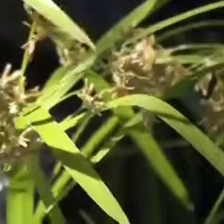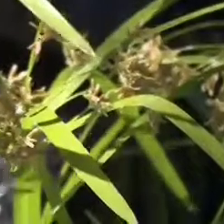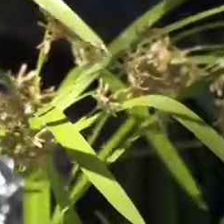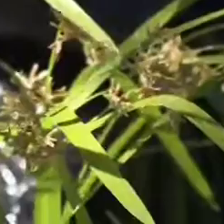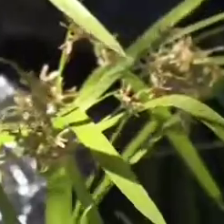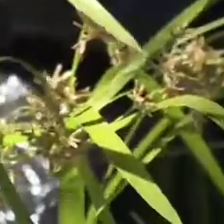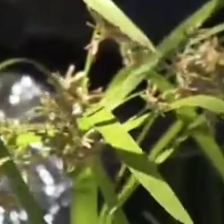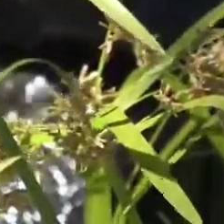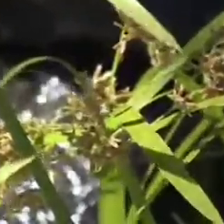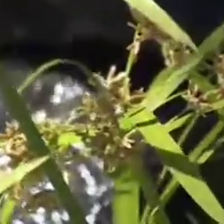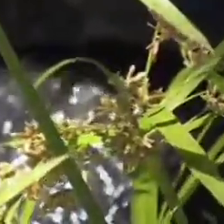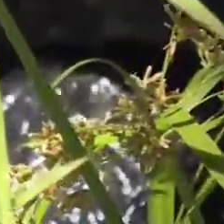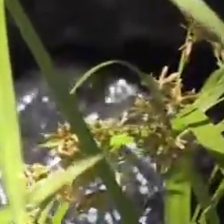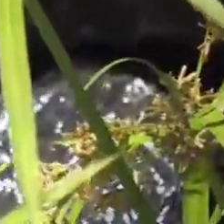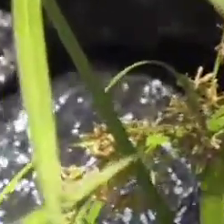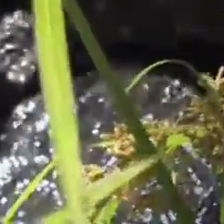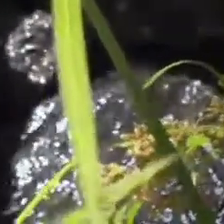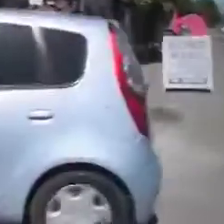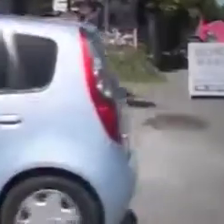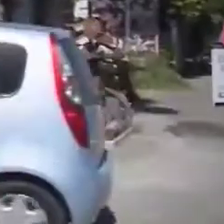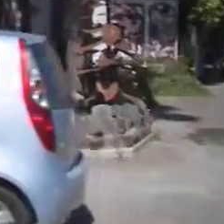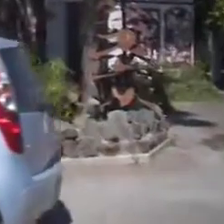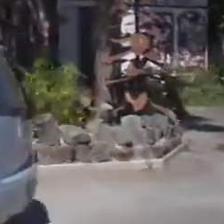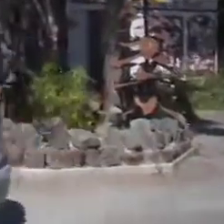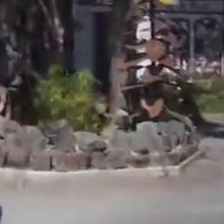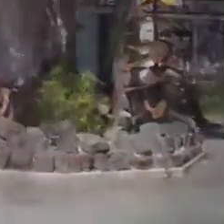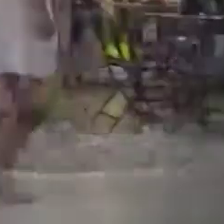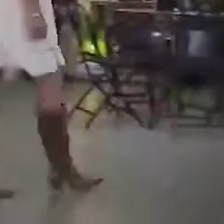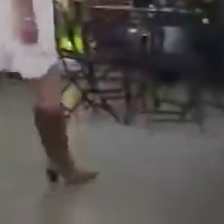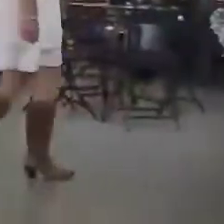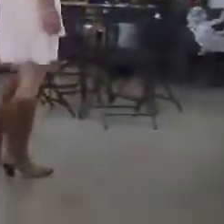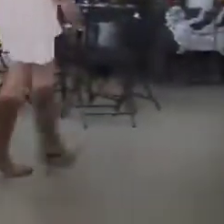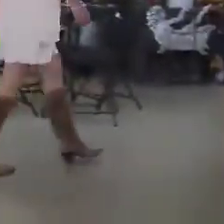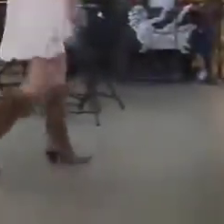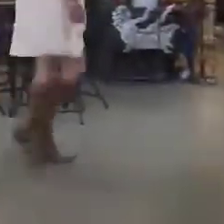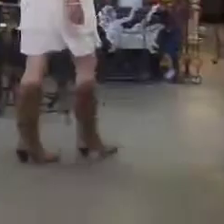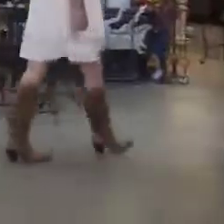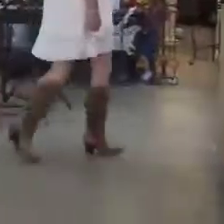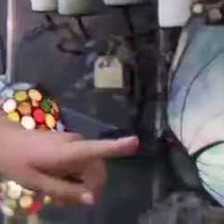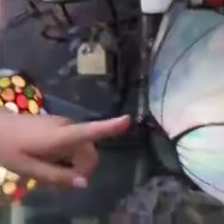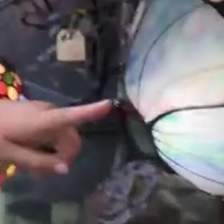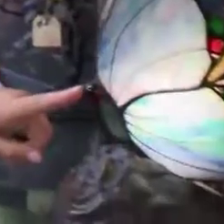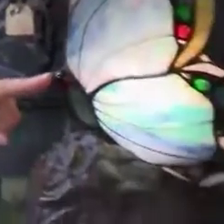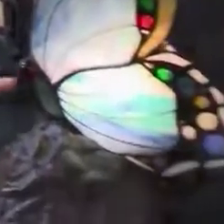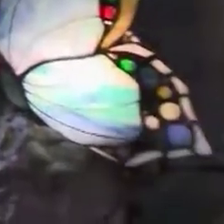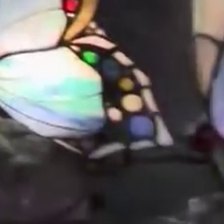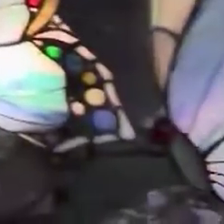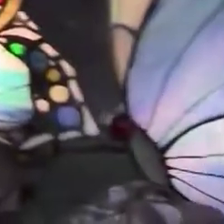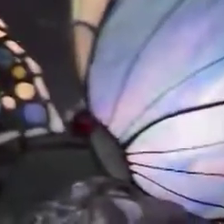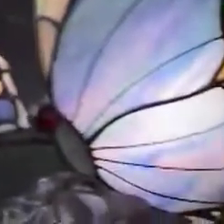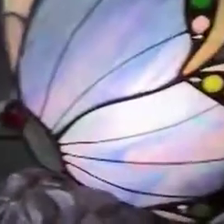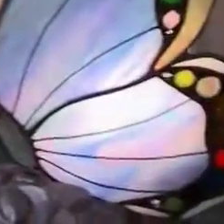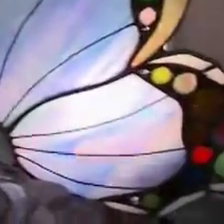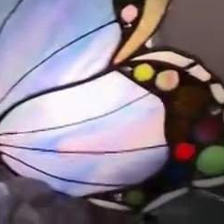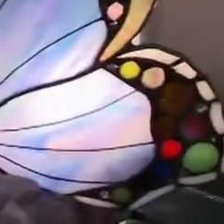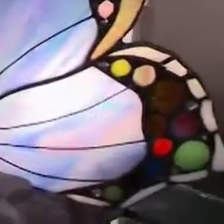Christchurch has its very own enchanted utopia, the Hitching Post. Pop in and see for yourself. A magical